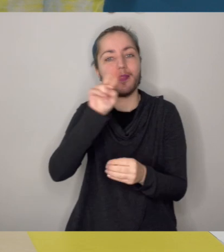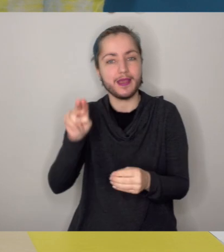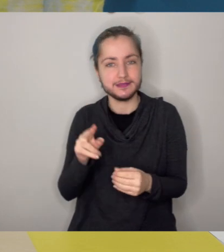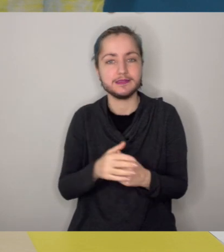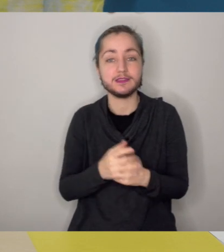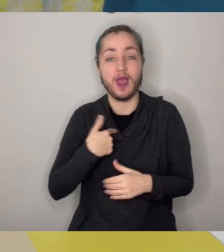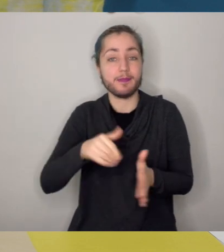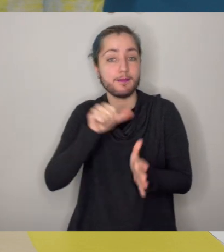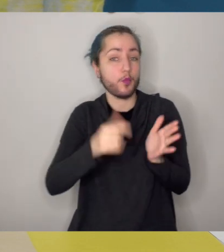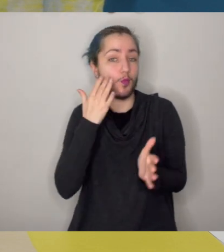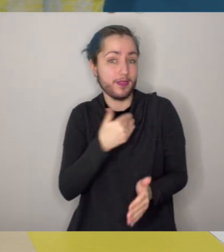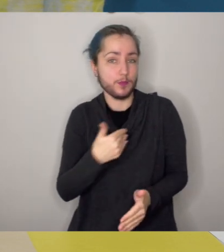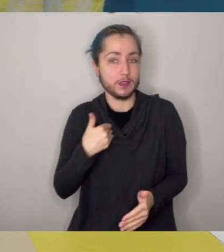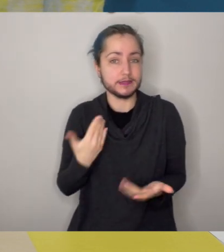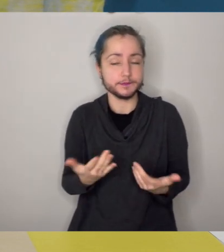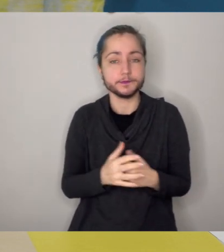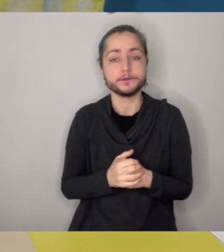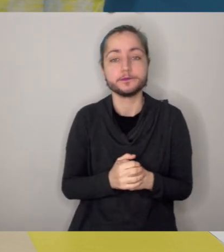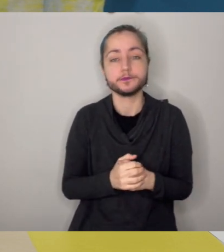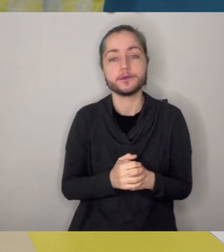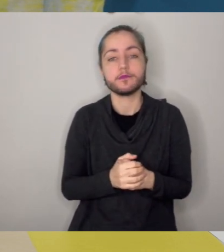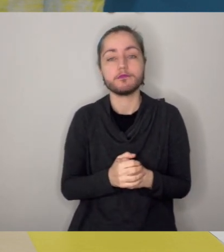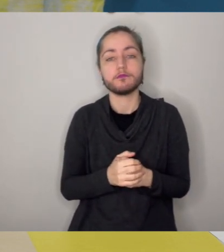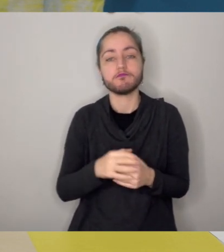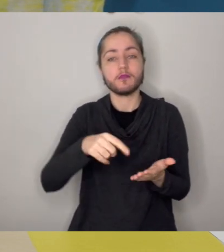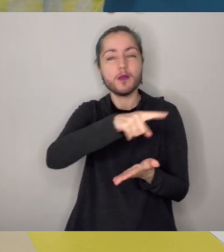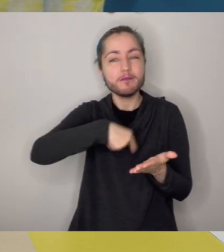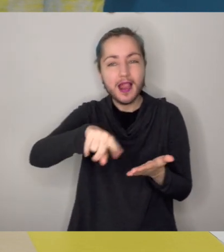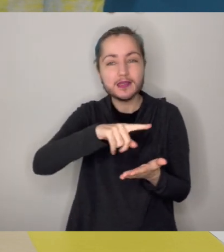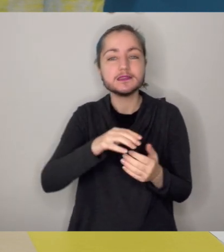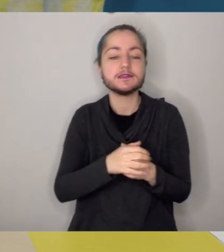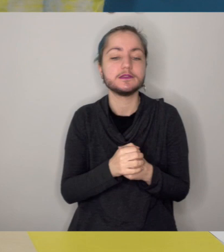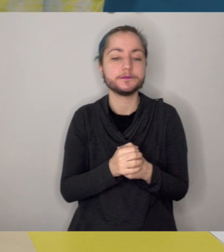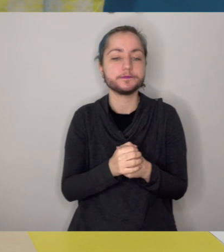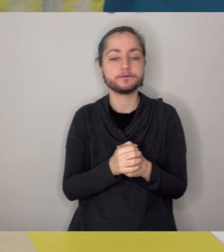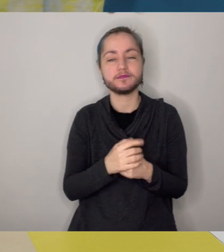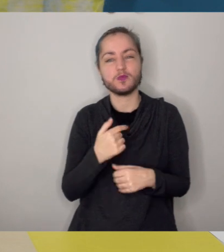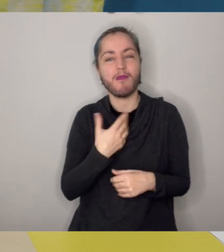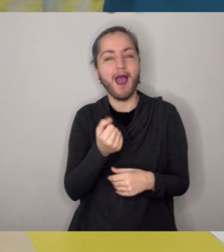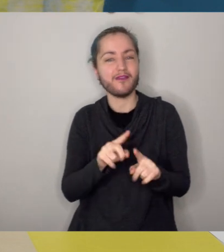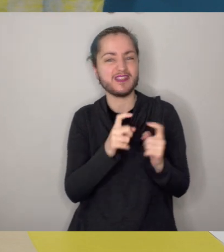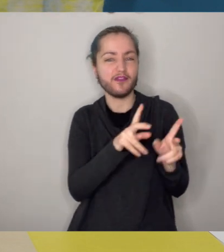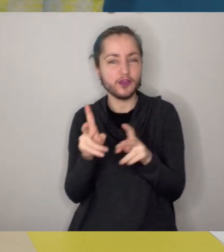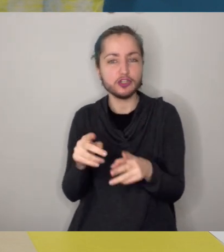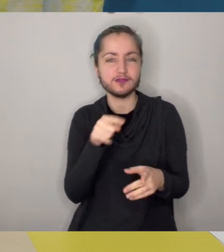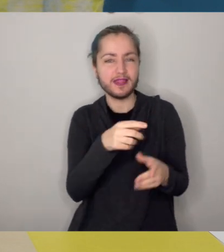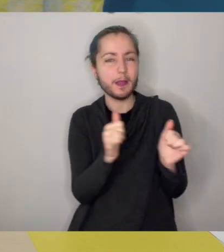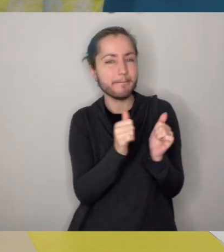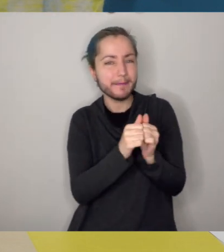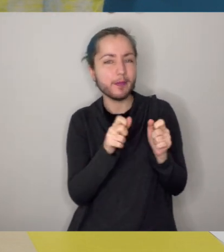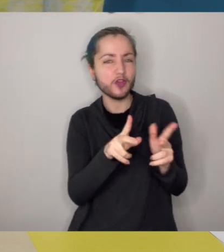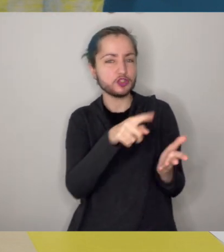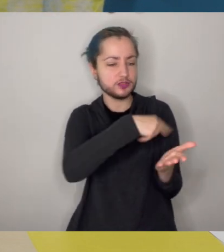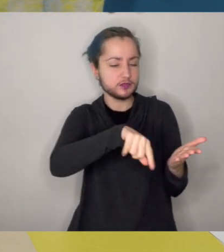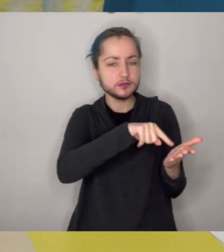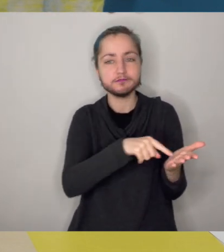easier it will be to make the paint. I got these this morning. A little kind of palette, which I have a